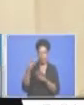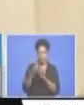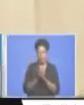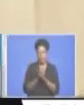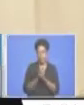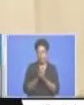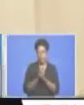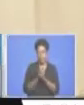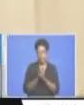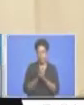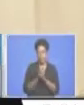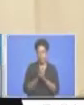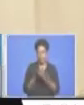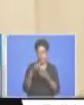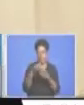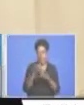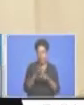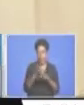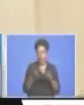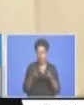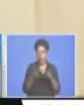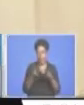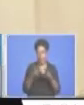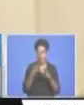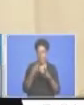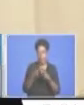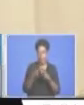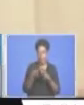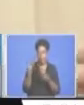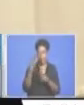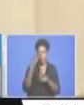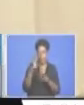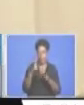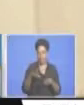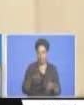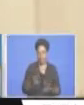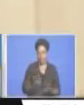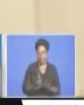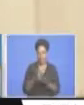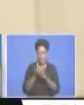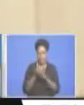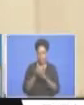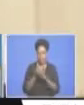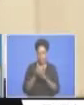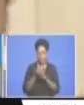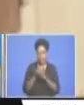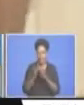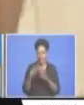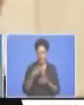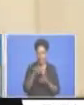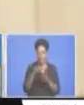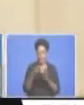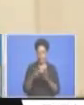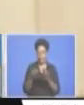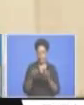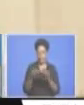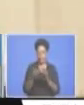deal with, once we get all of that in place, we will be able to assist associations and clubs like this even more.